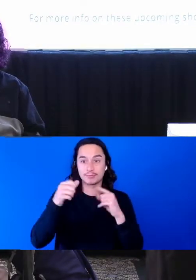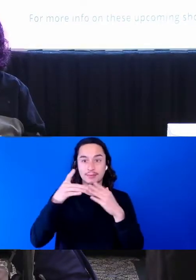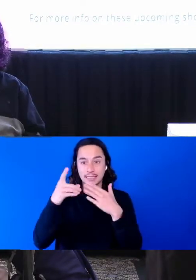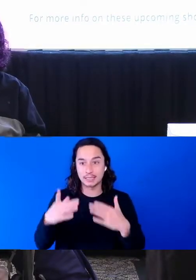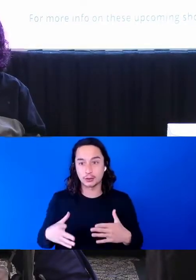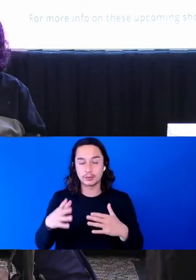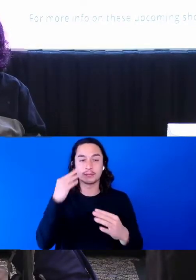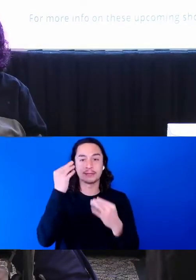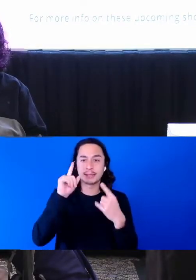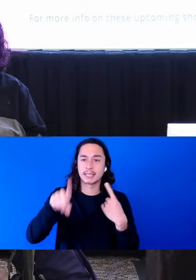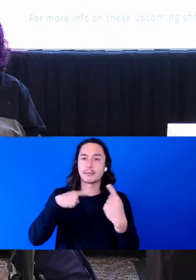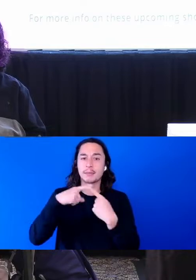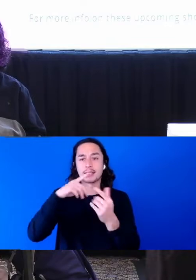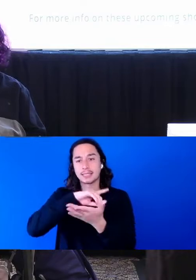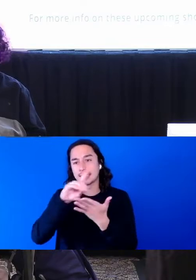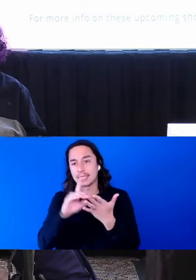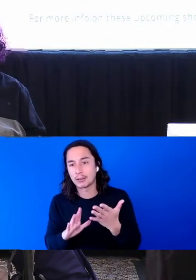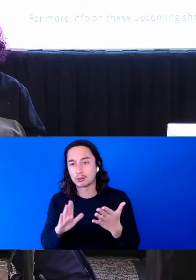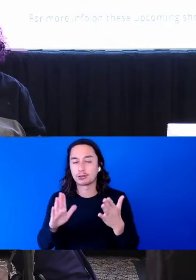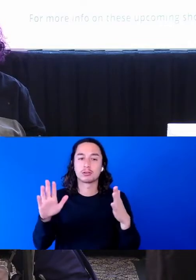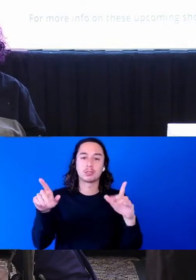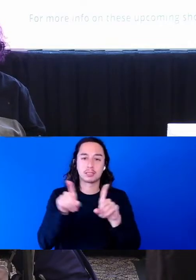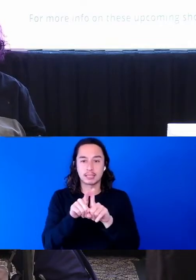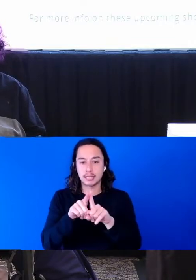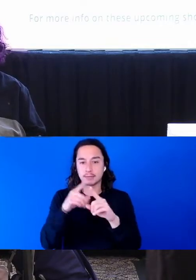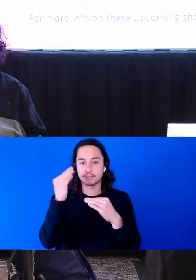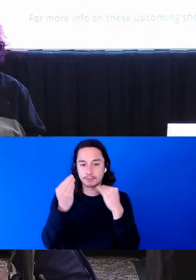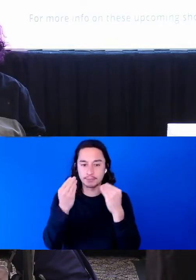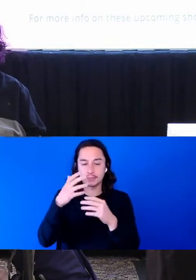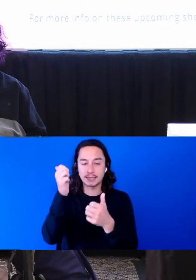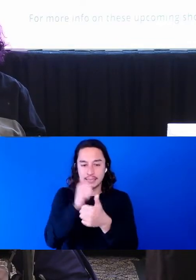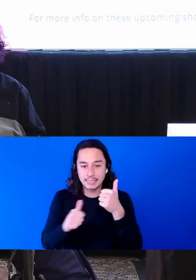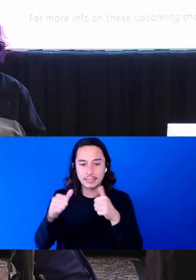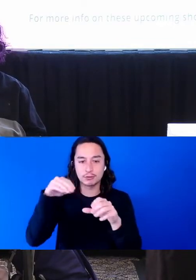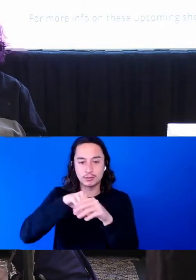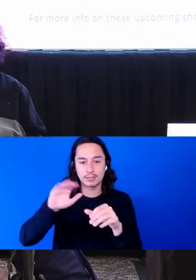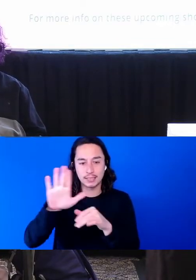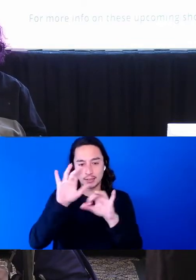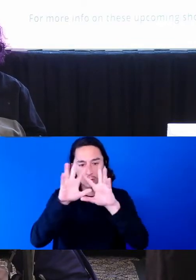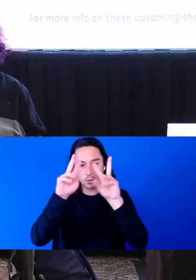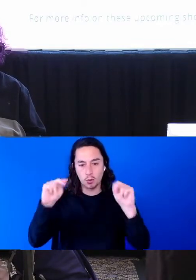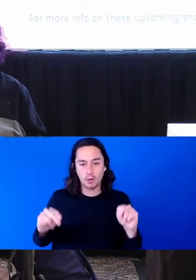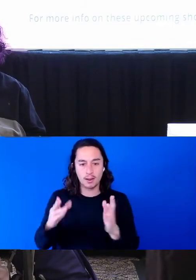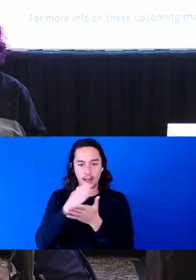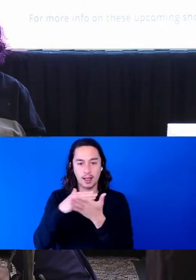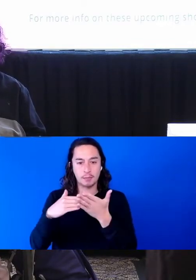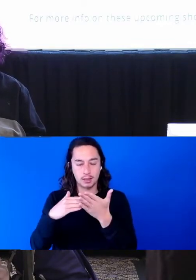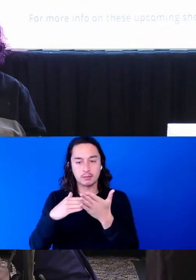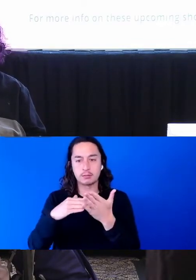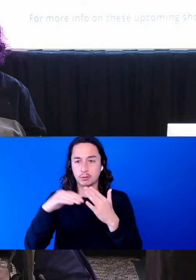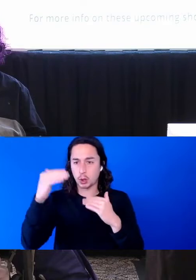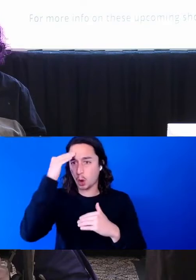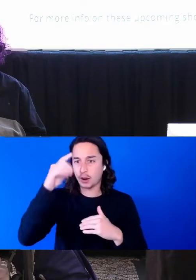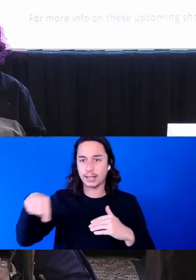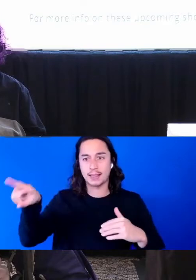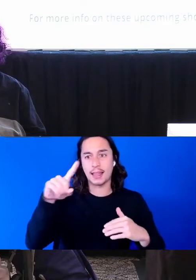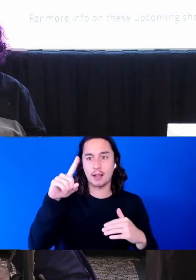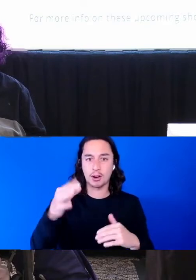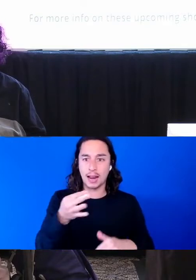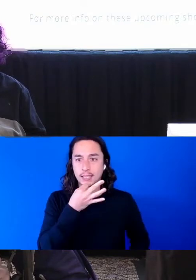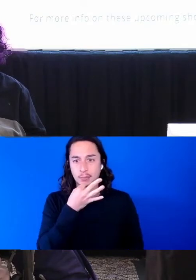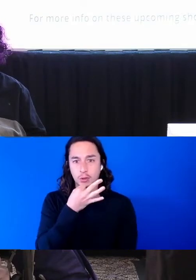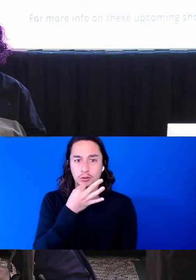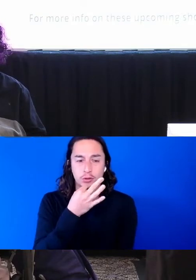designers as leading each in their own element and really like knowing that they are experts has been